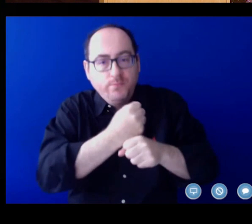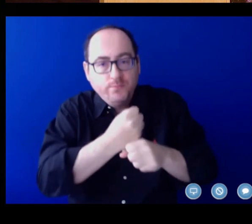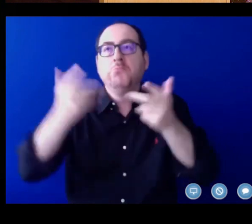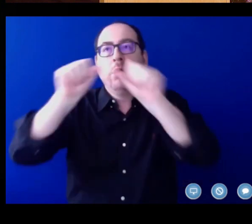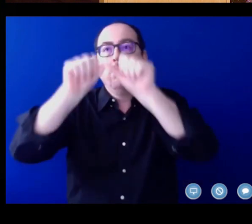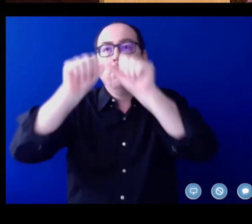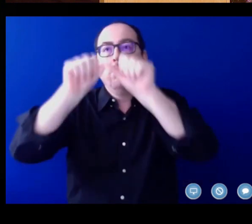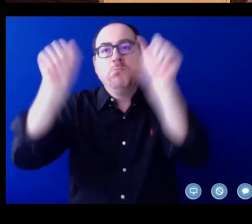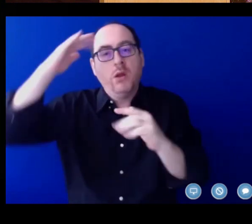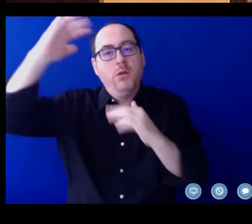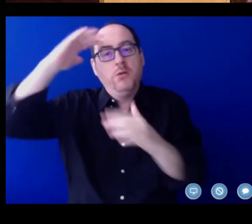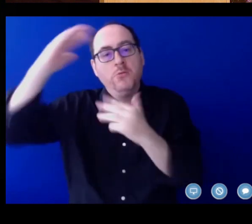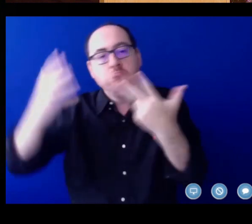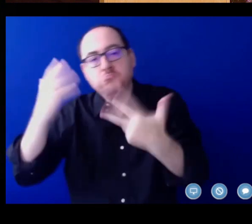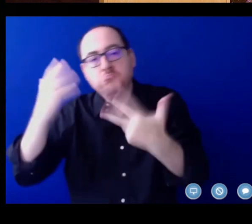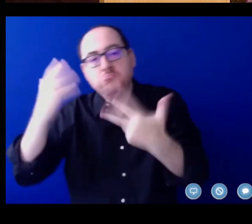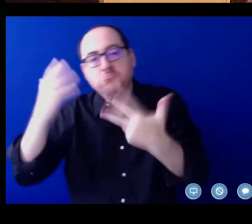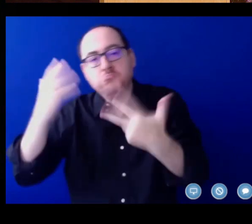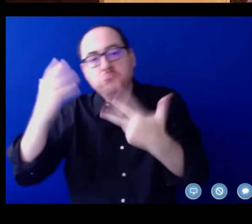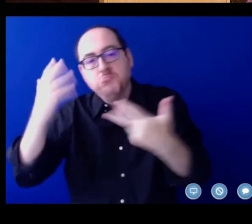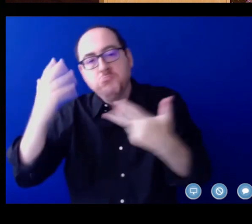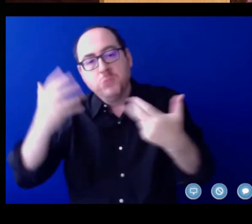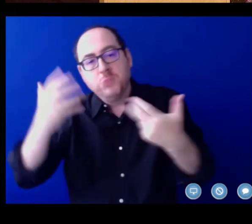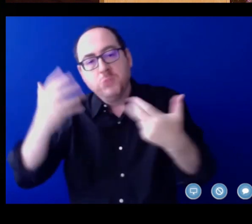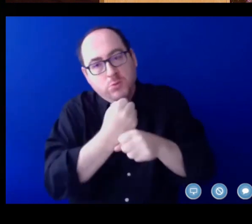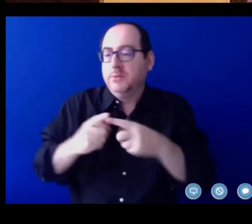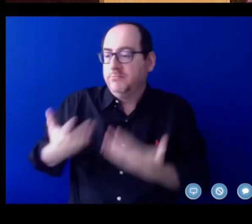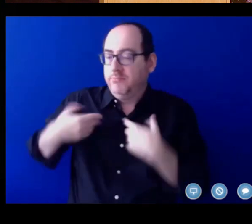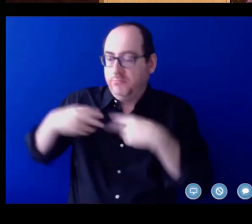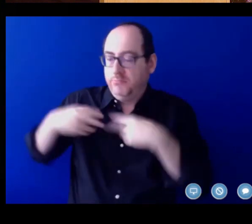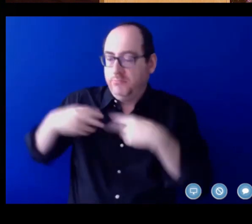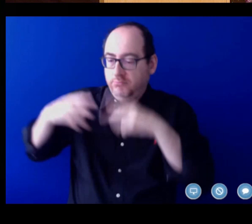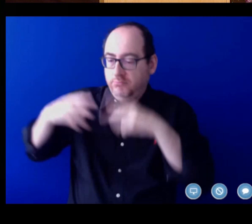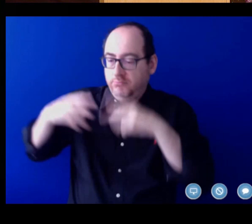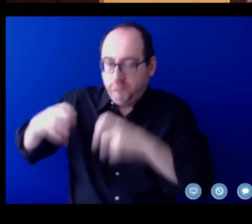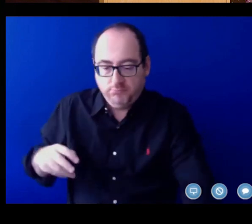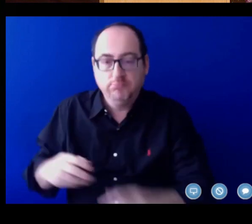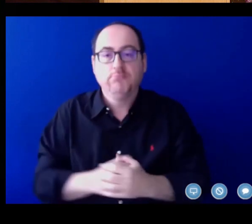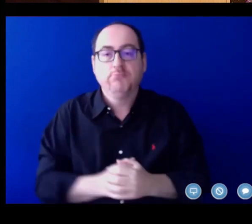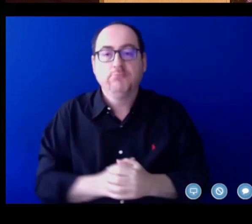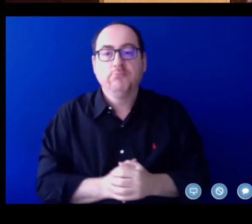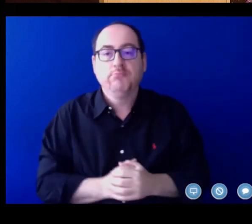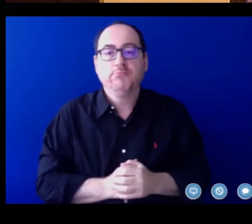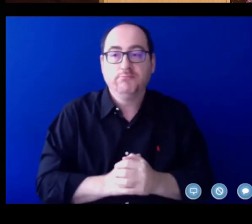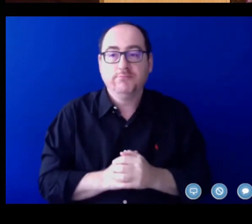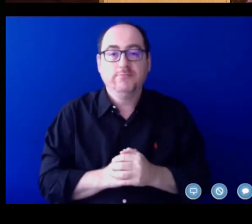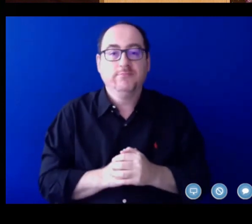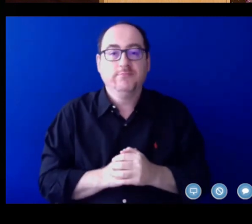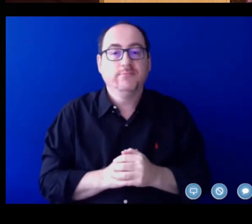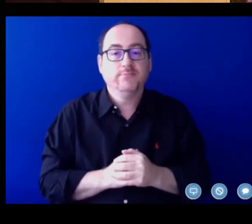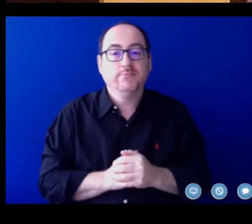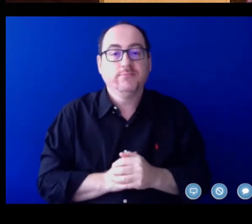education. And then I'll present some case studies that show how some of those theories have been integrated into practice.